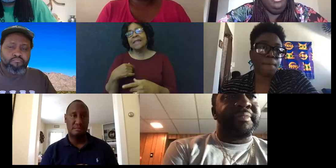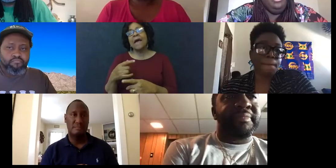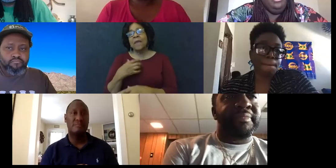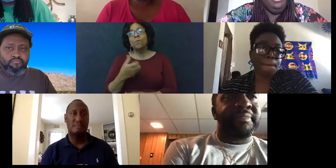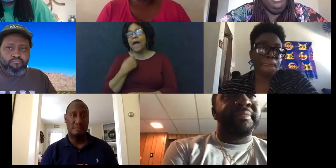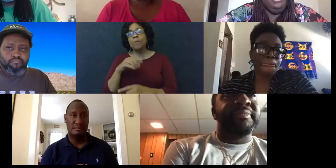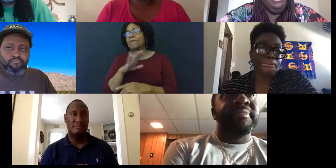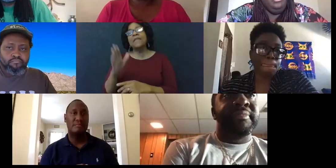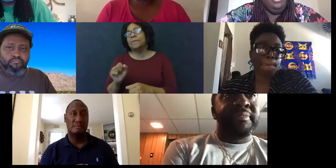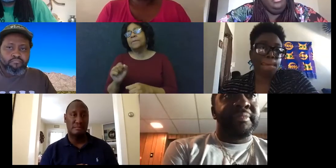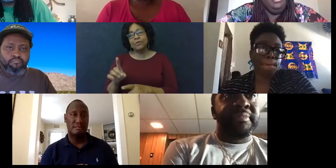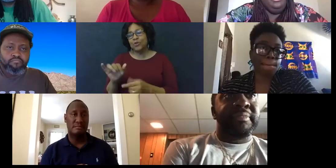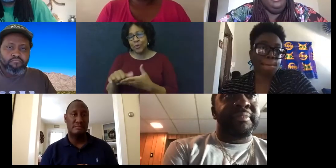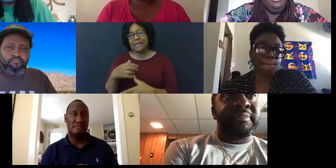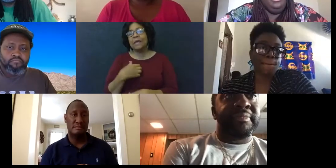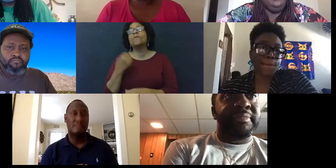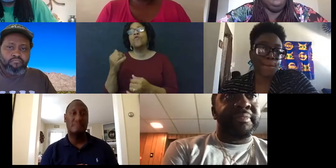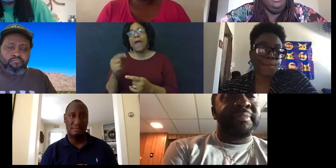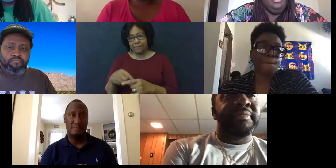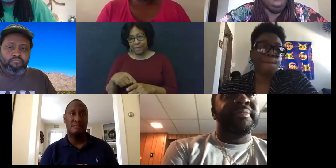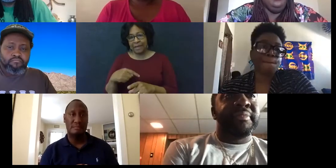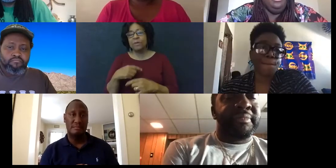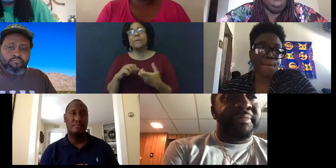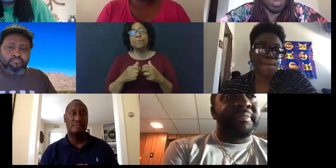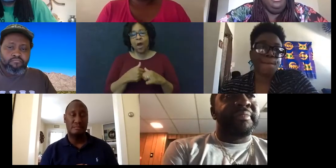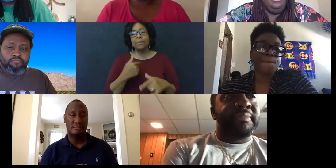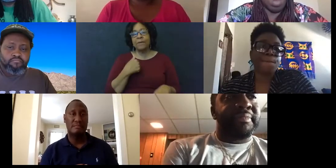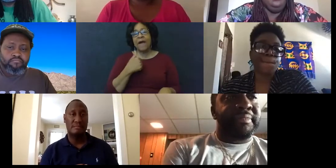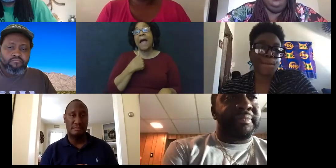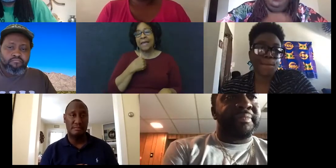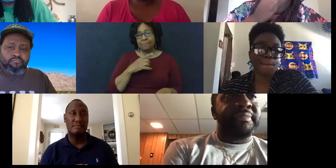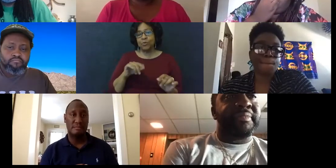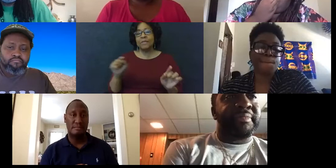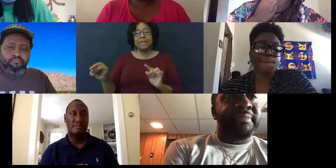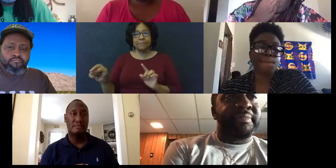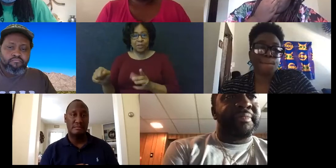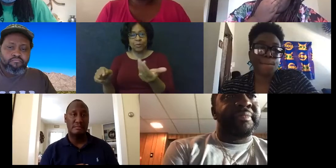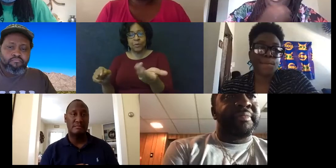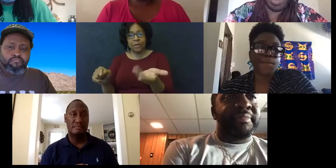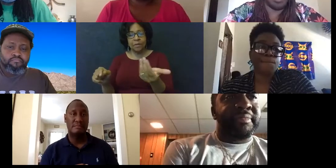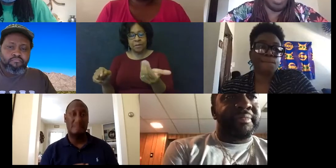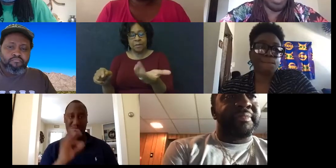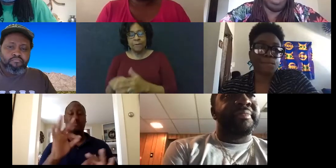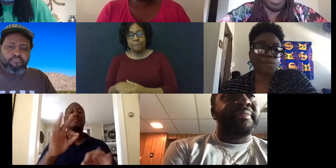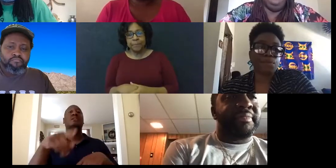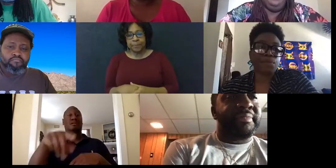that, I would have never been able to do that. They would have grabbed me. It would have been a problem if I had been doing the same thing you were doing.